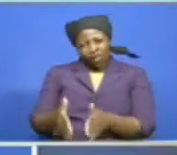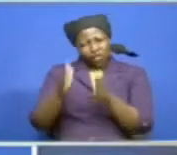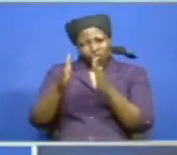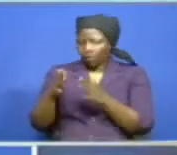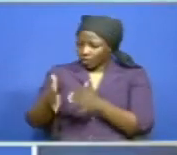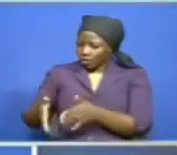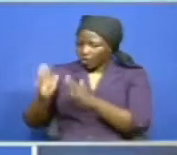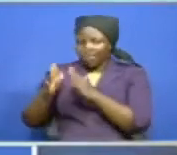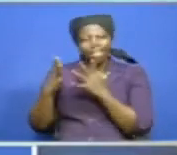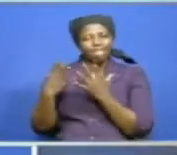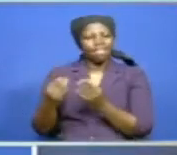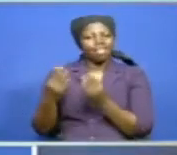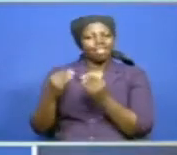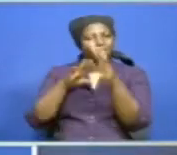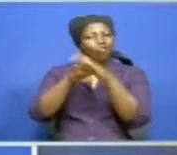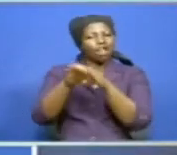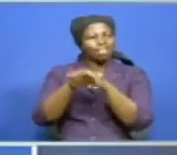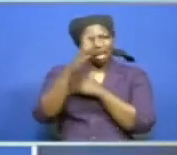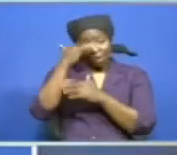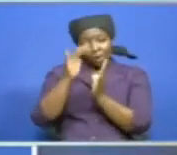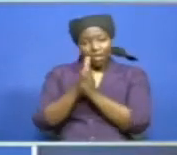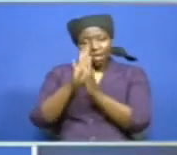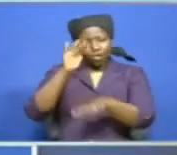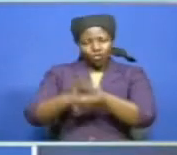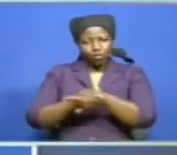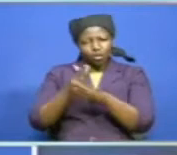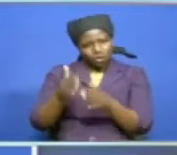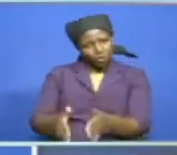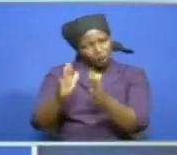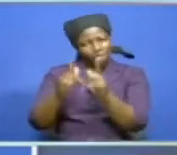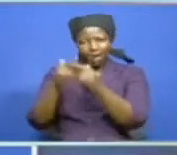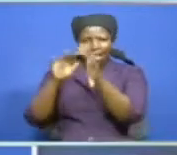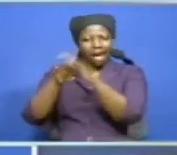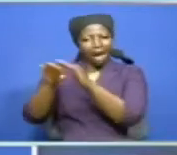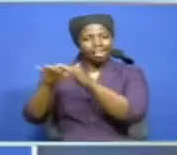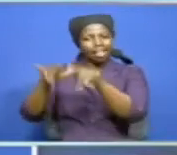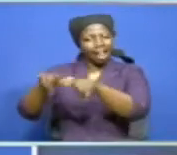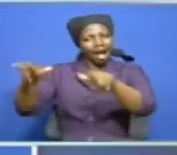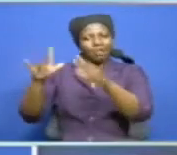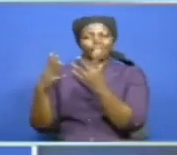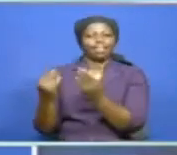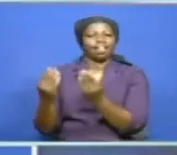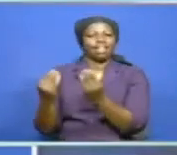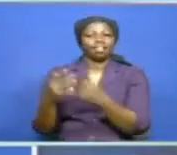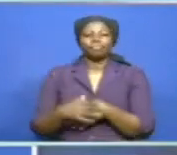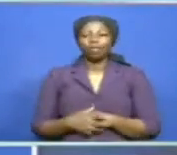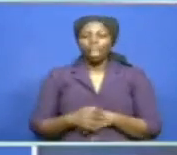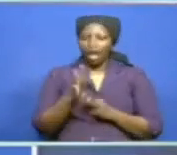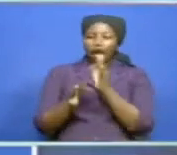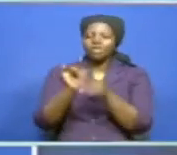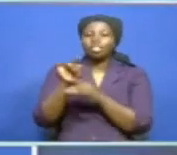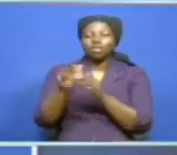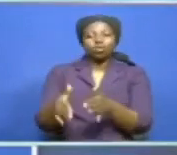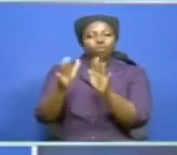very easy to get there, because with a good road network, accessing the land is easy. So if those roads are